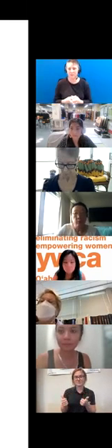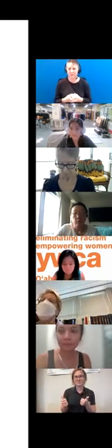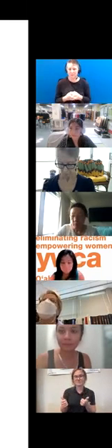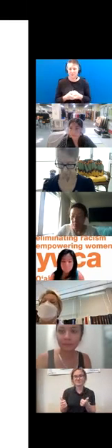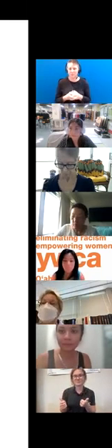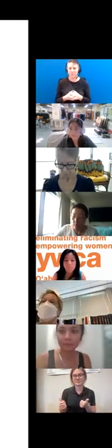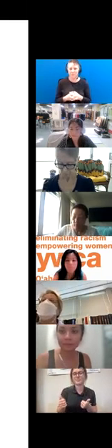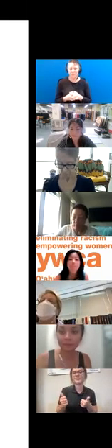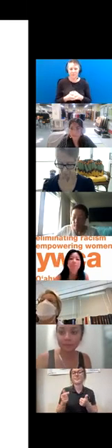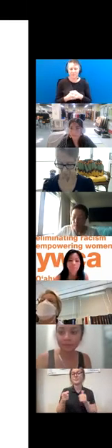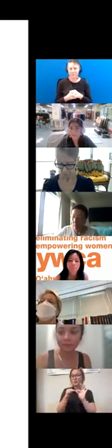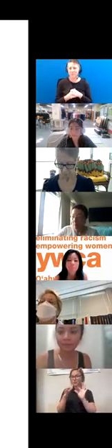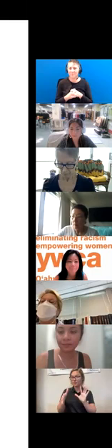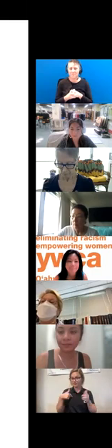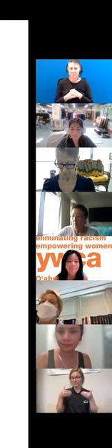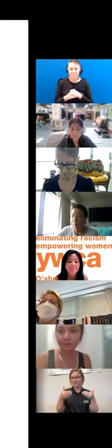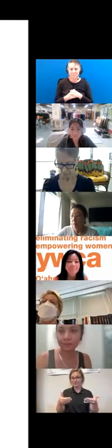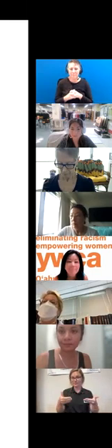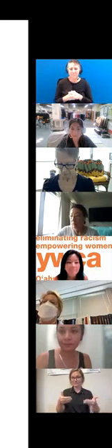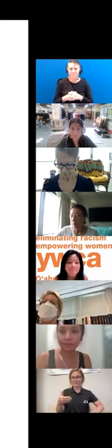mute and the interpreter will interpret.